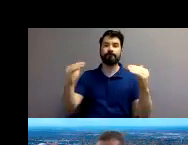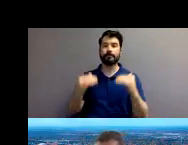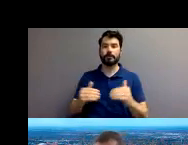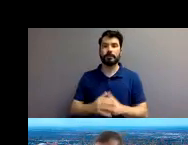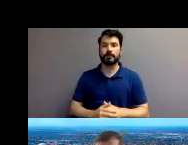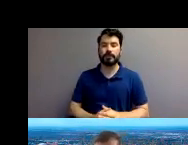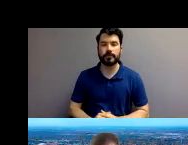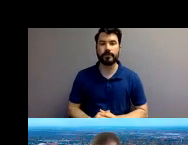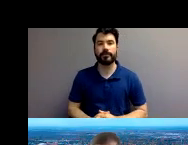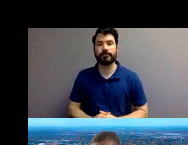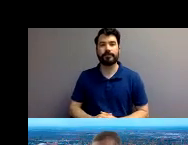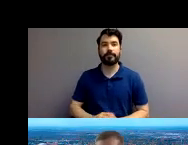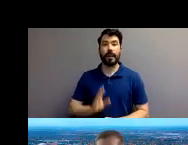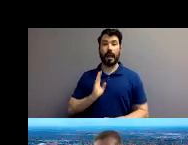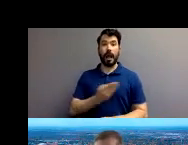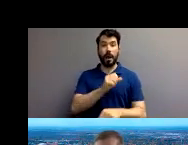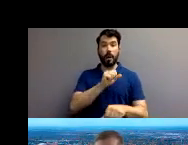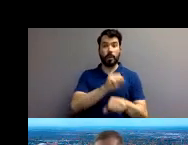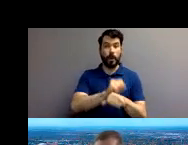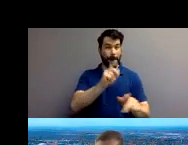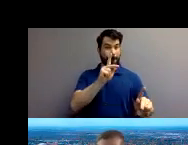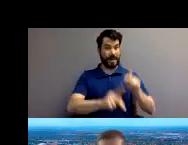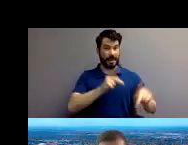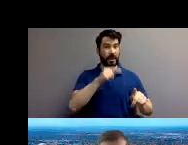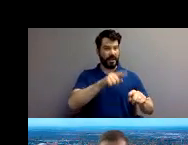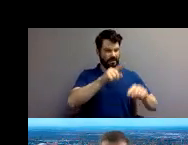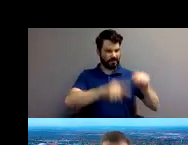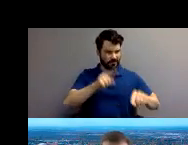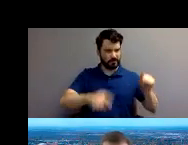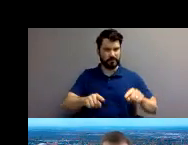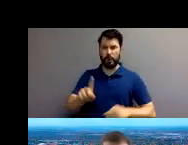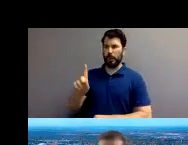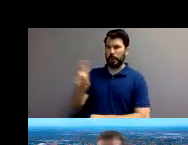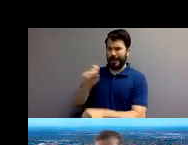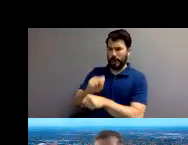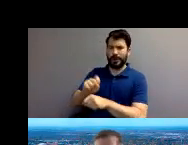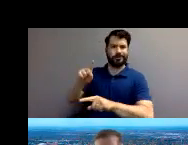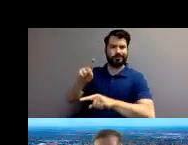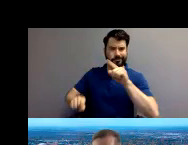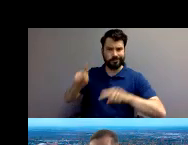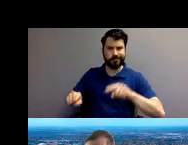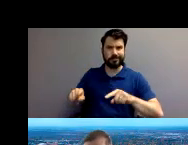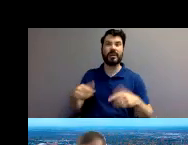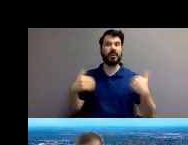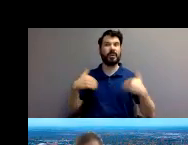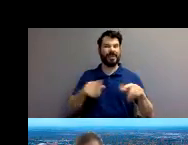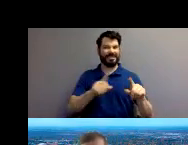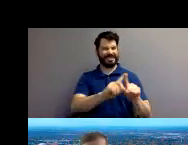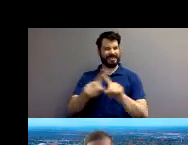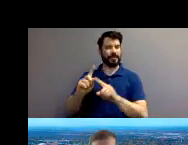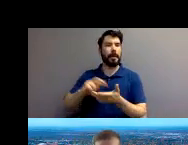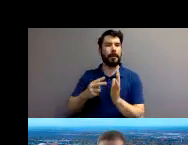So the diversity of our work, our workforce, and our workplaces really makes Michigan Medicine, I think, a special